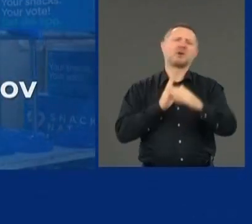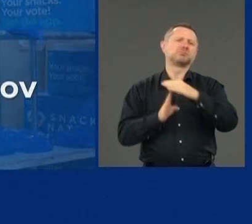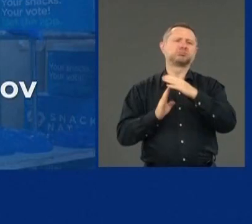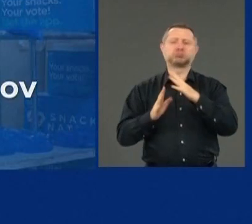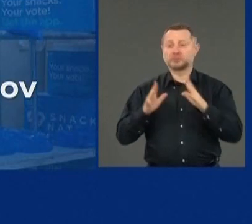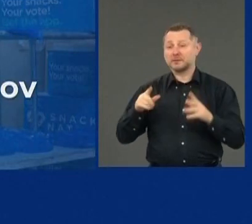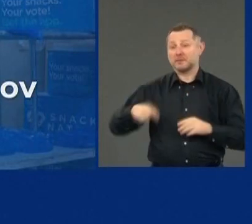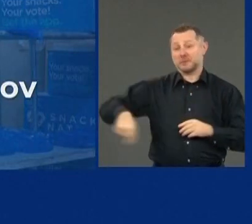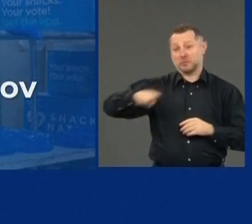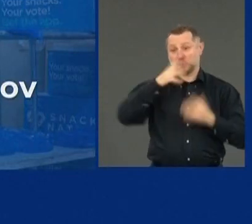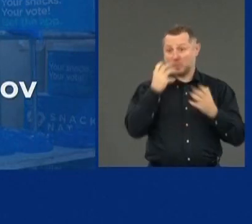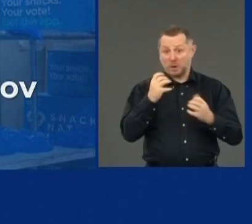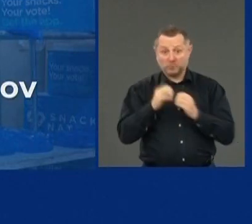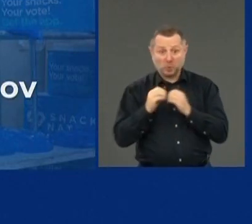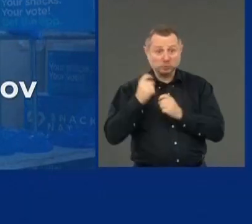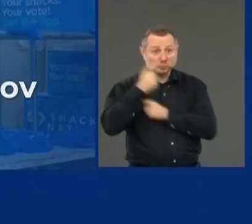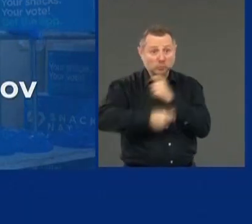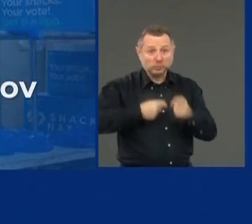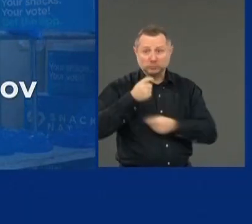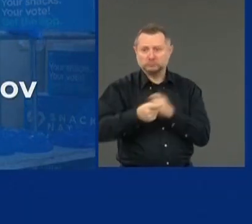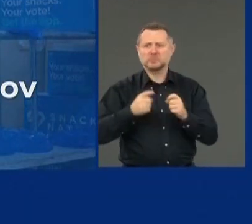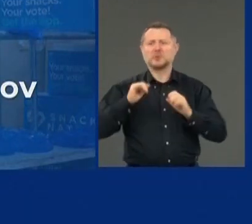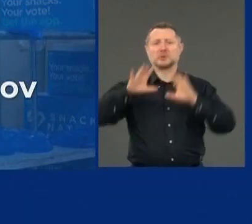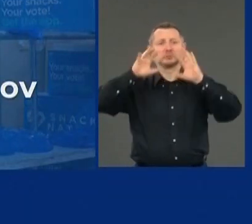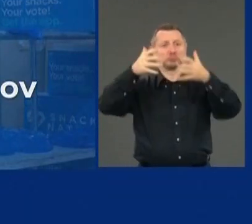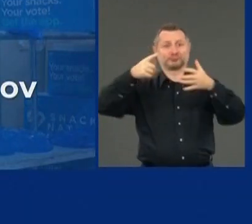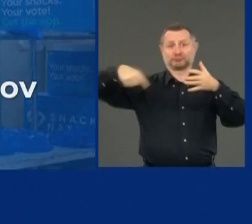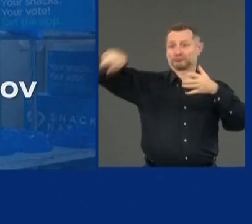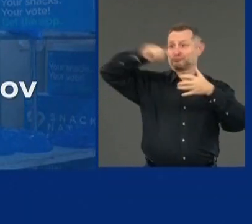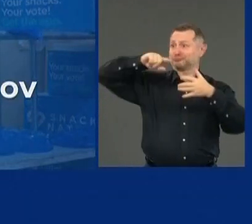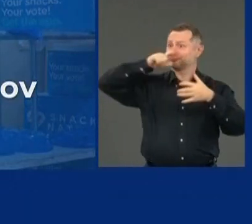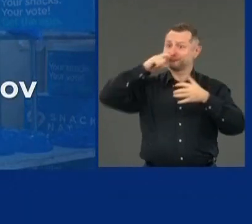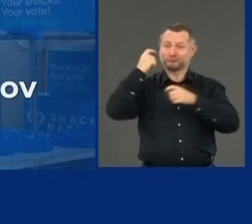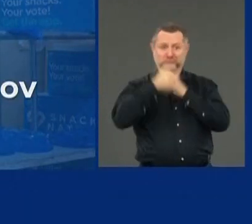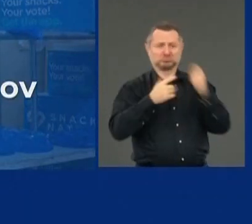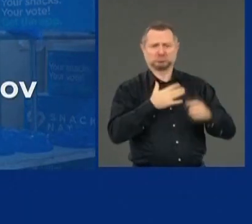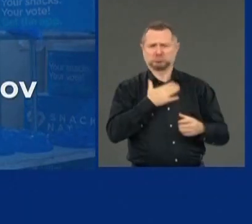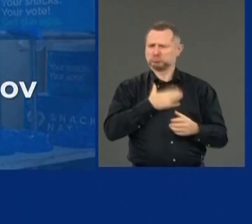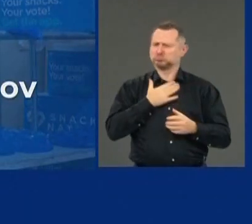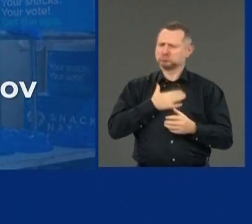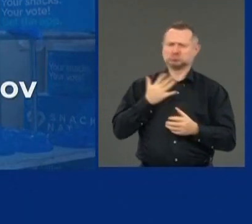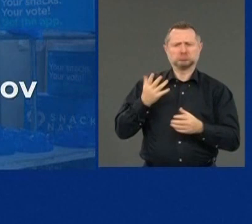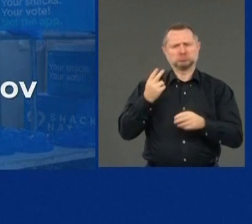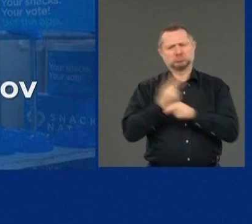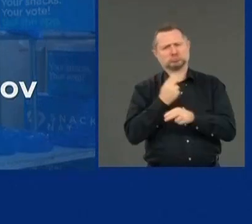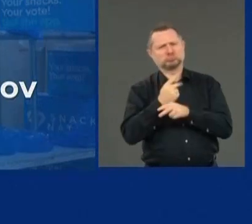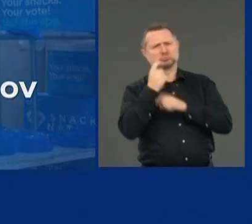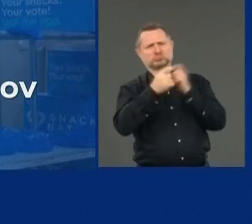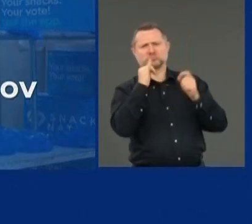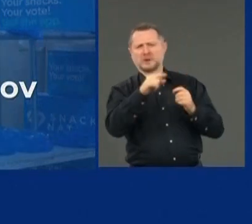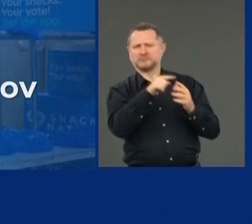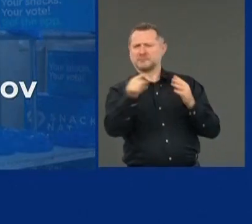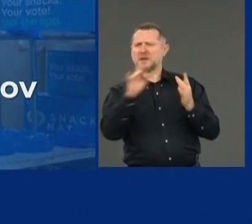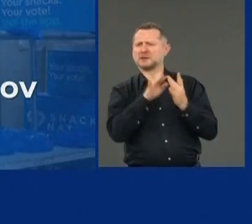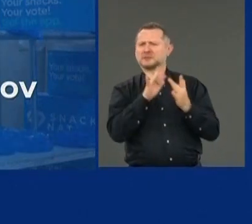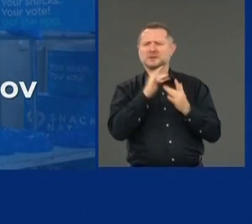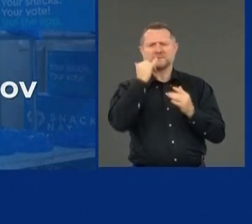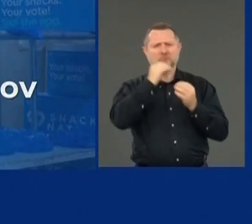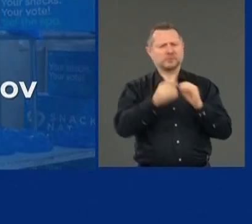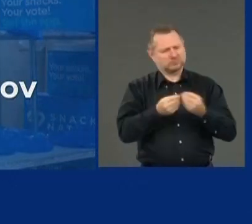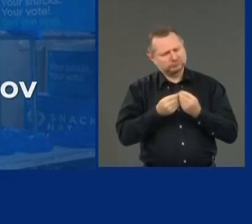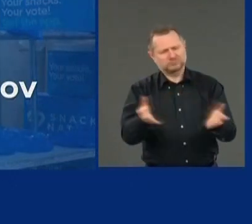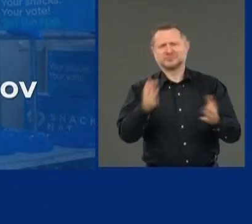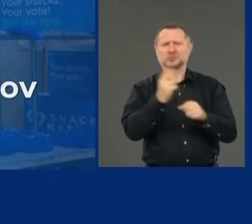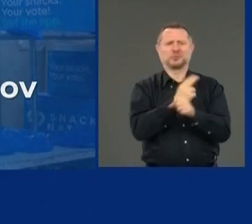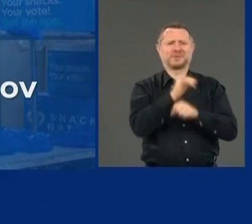to make donations, philanthropies that want to make donations, to make them for the purpose of food banks. You